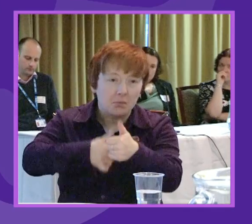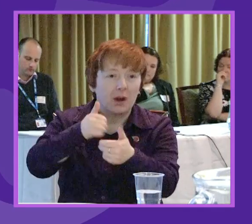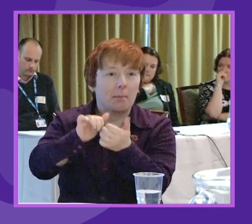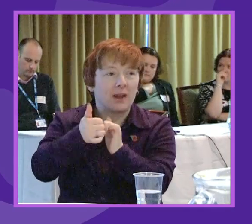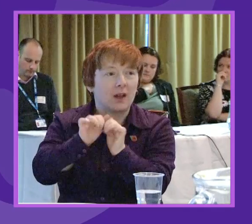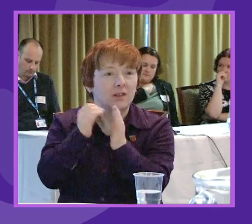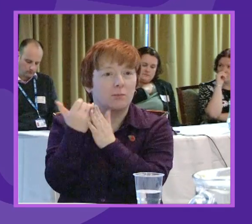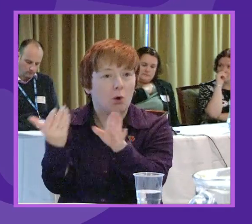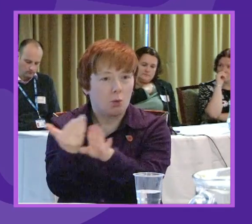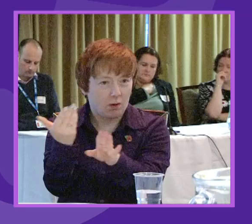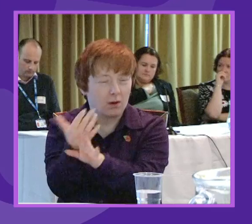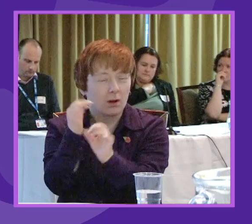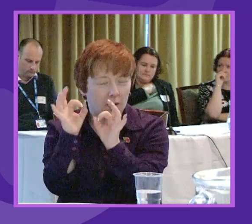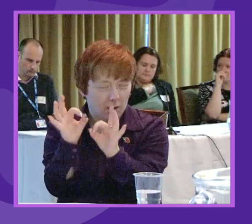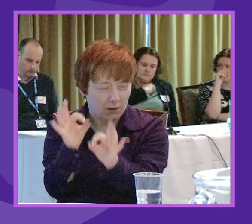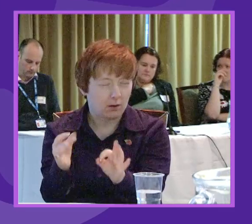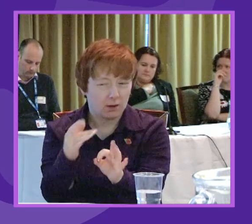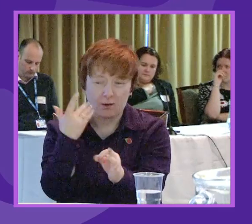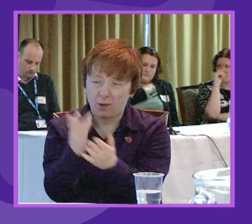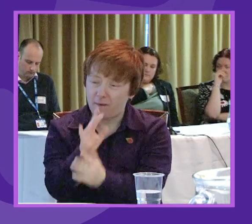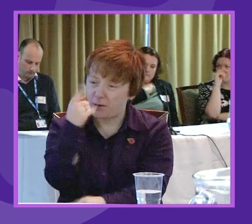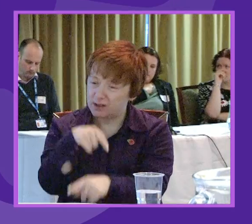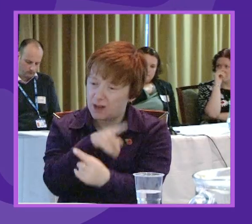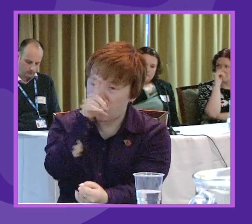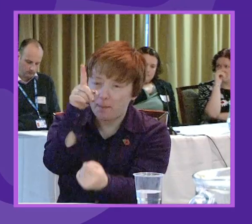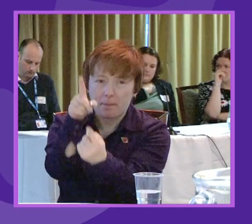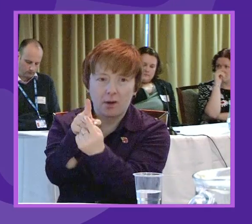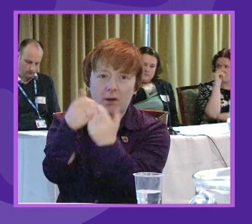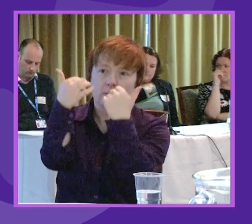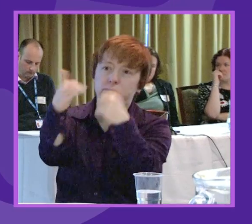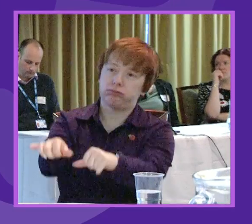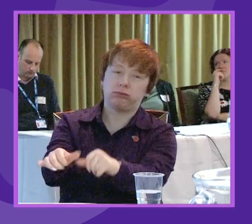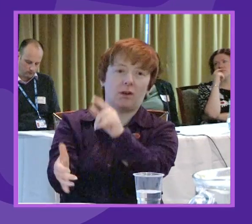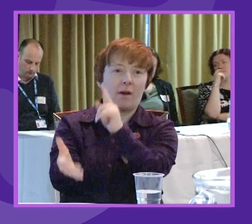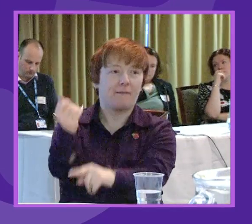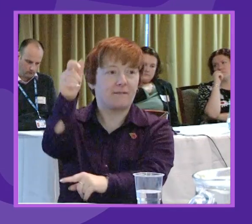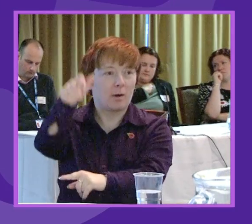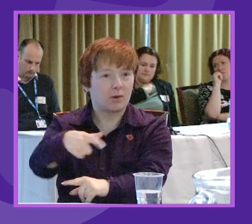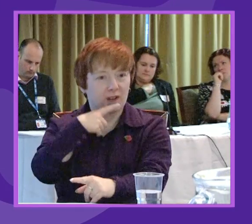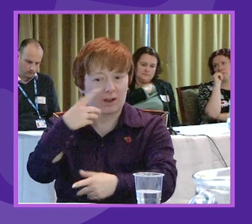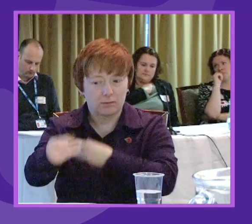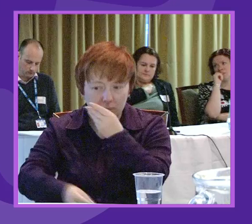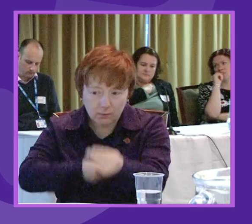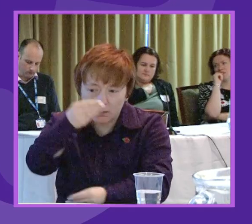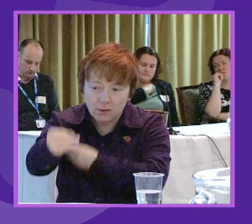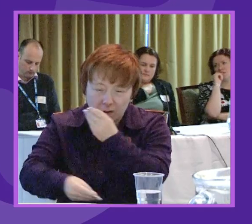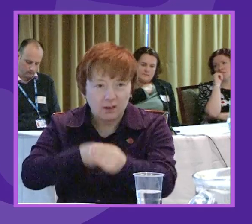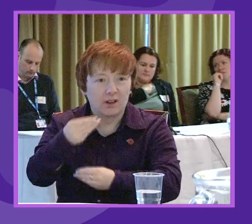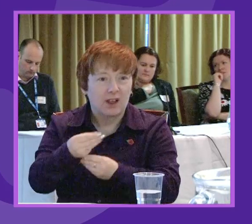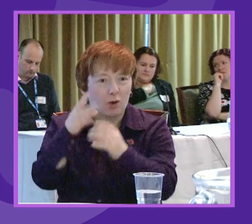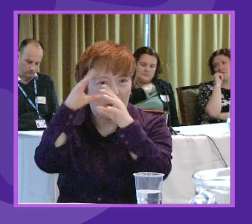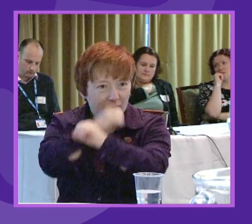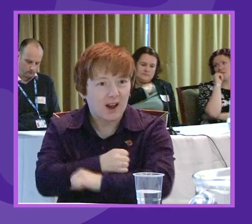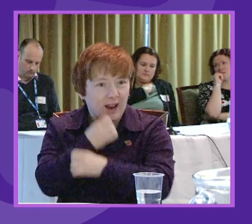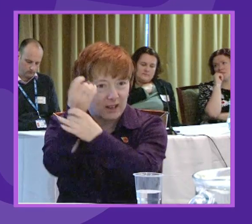give a special praise to my peer support worker. From the moment we met, I had finally found someone who I